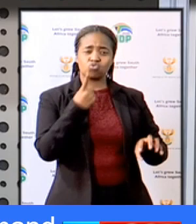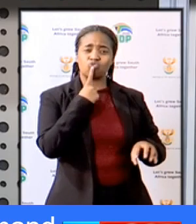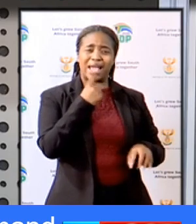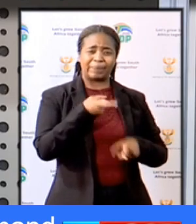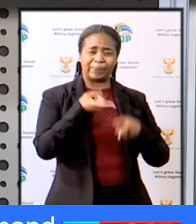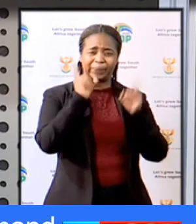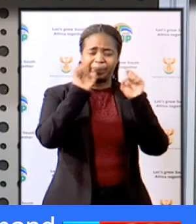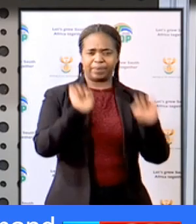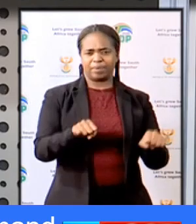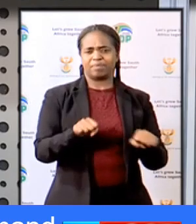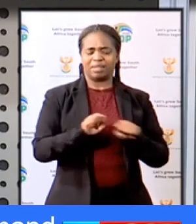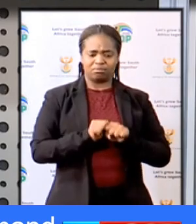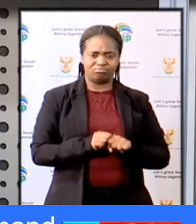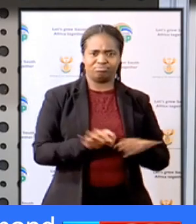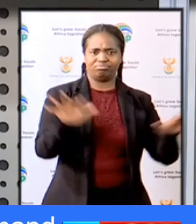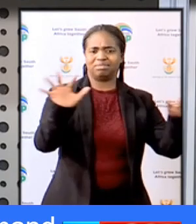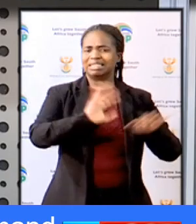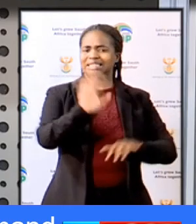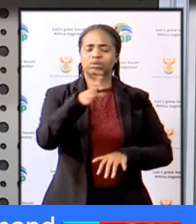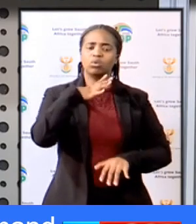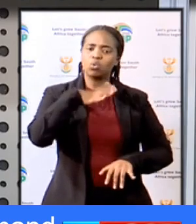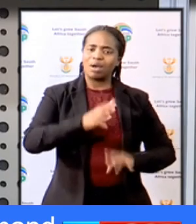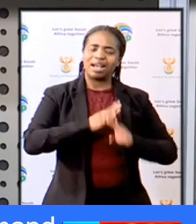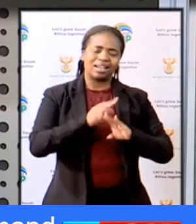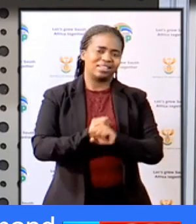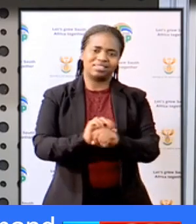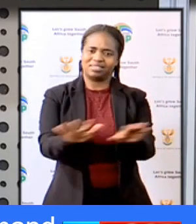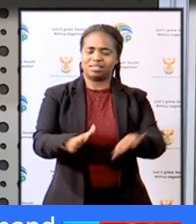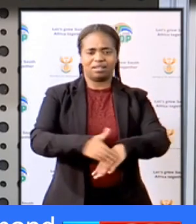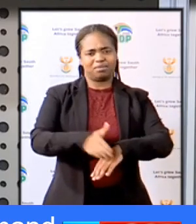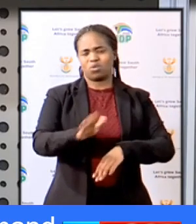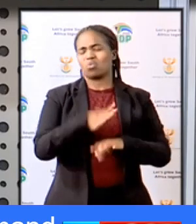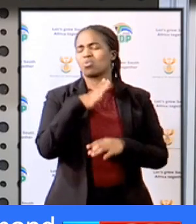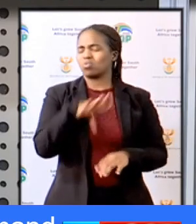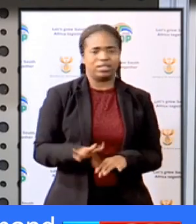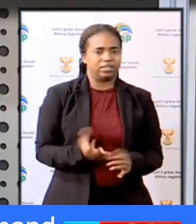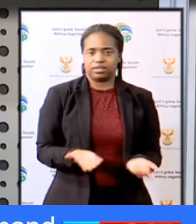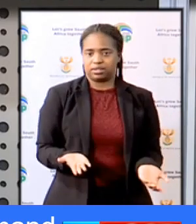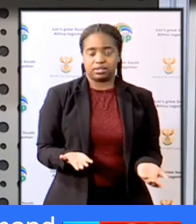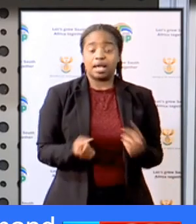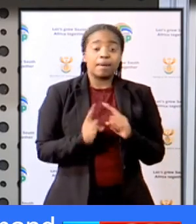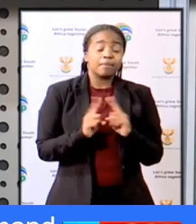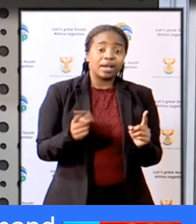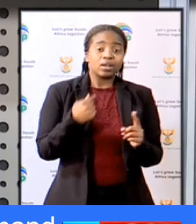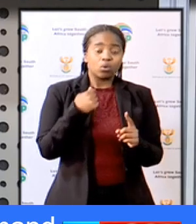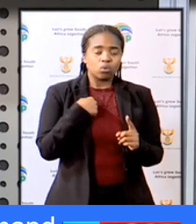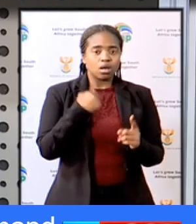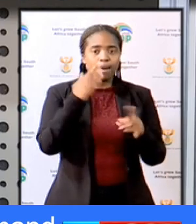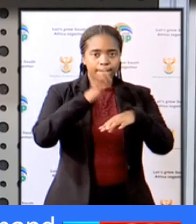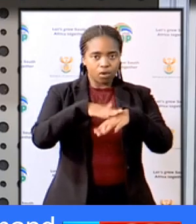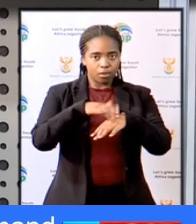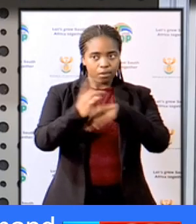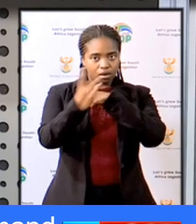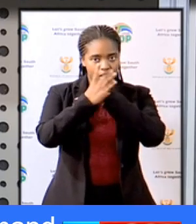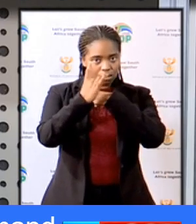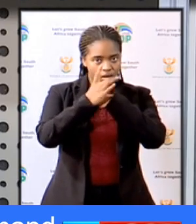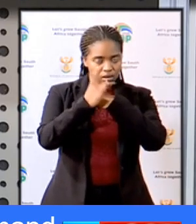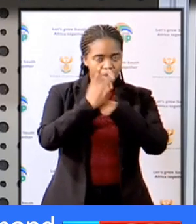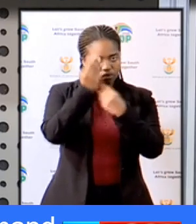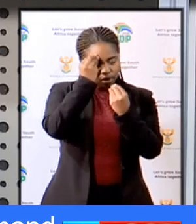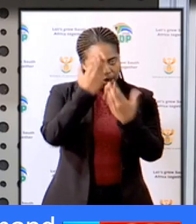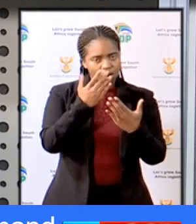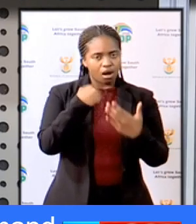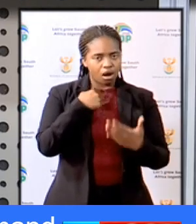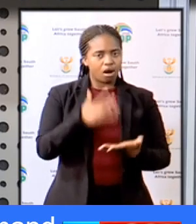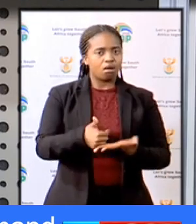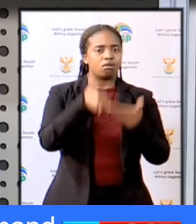areas into the other areas which are not the hotspots. But as information and data becomes more available, it will